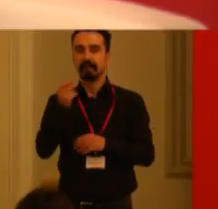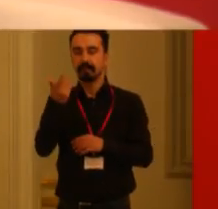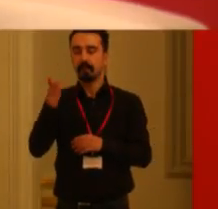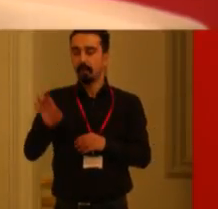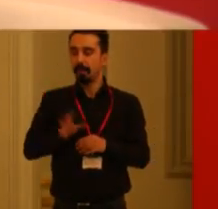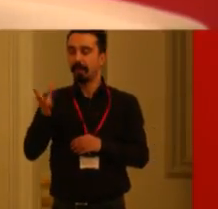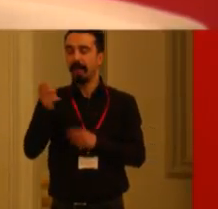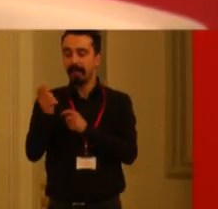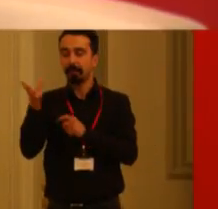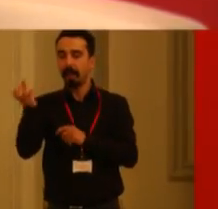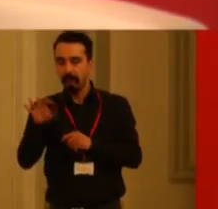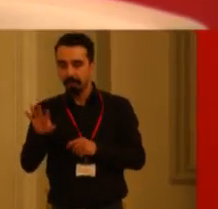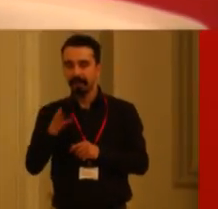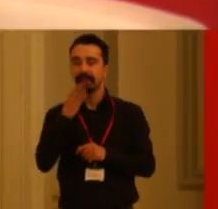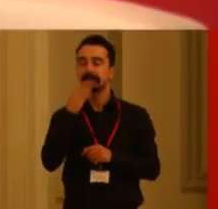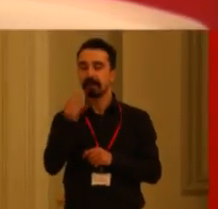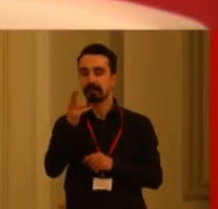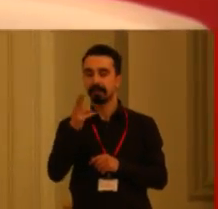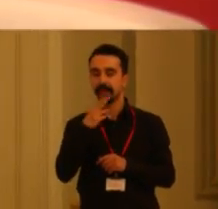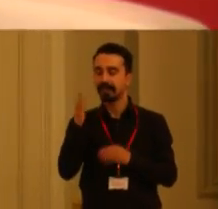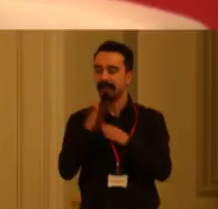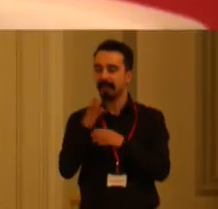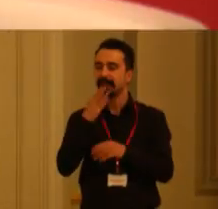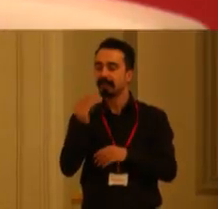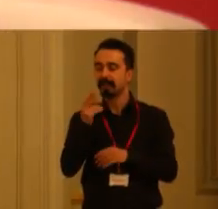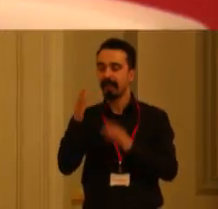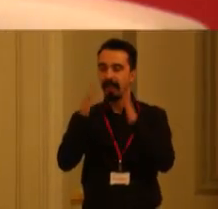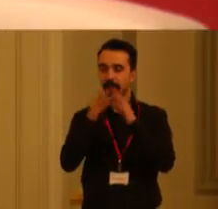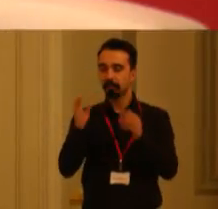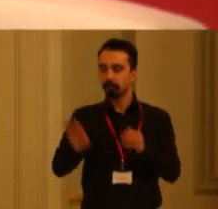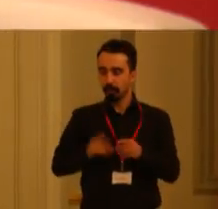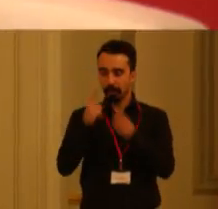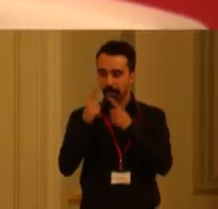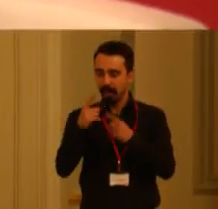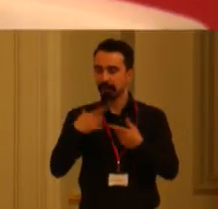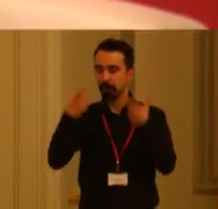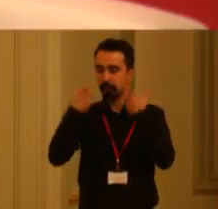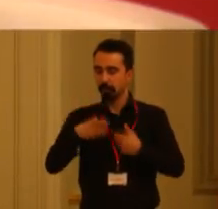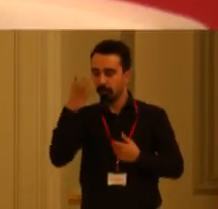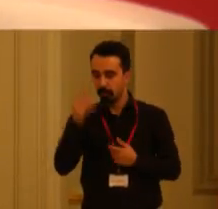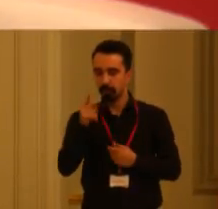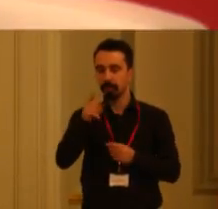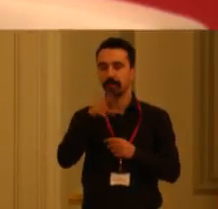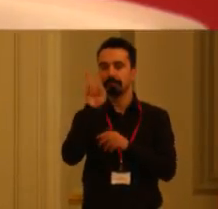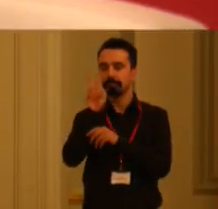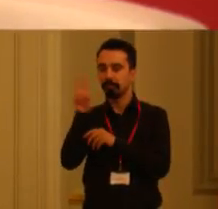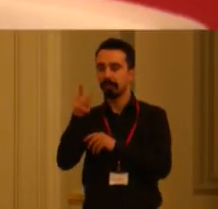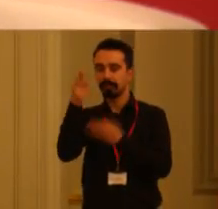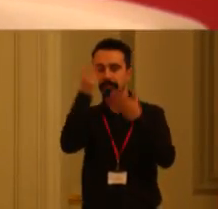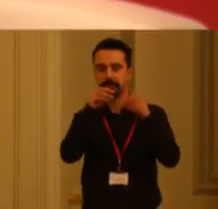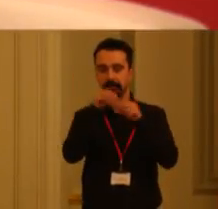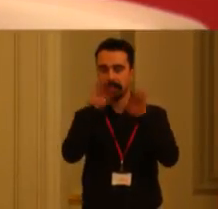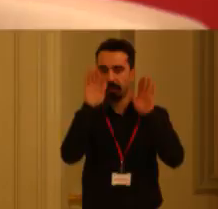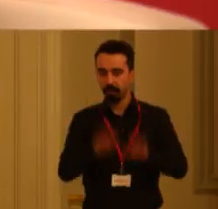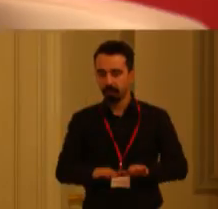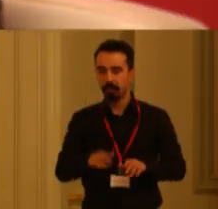don't young people work? Why don't they get education? Why do the young ladies feel themselves obliged